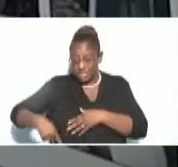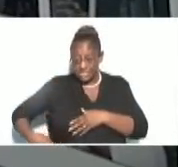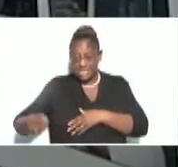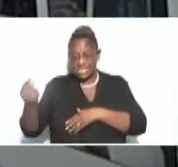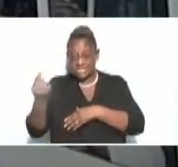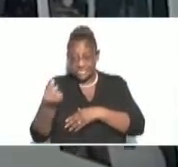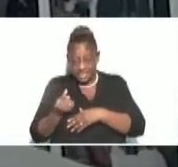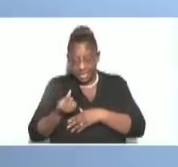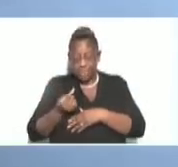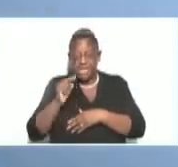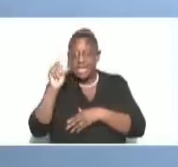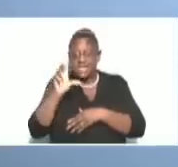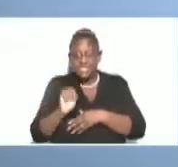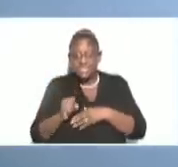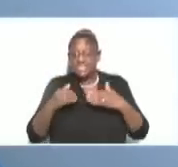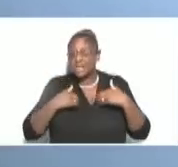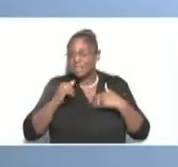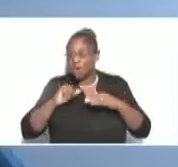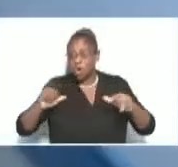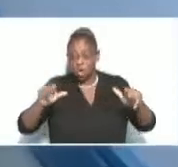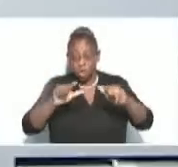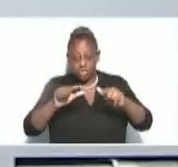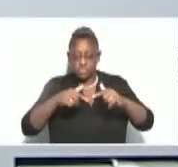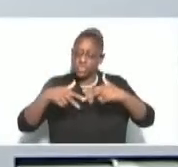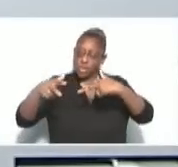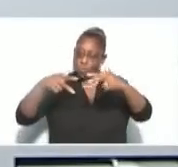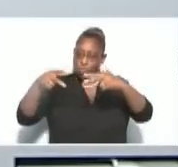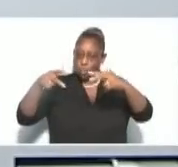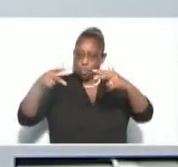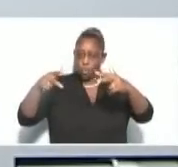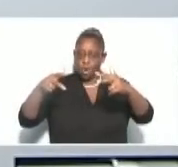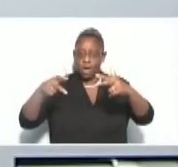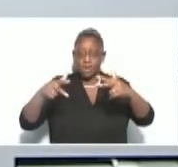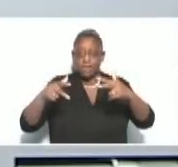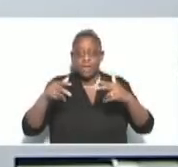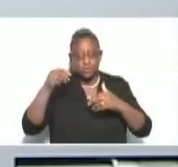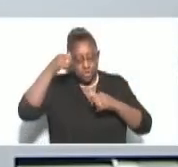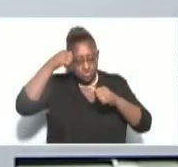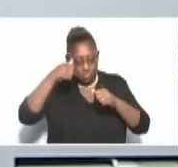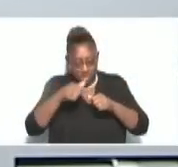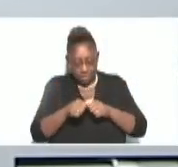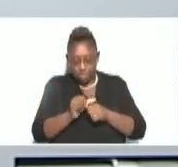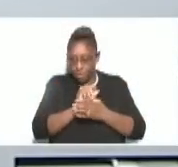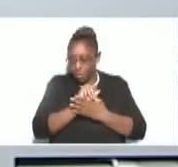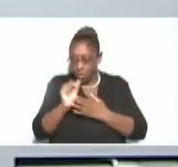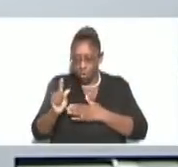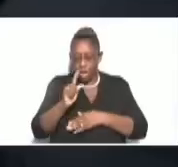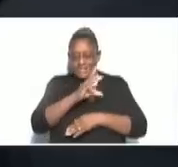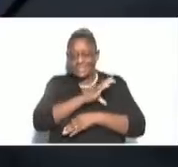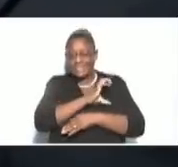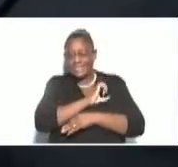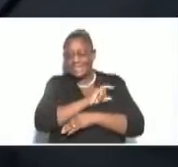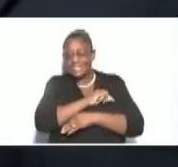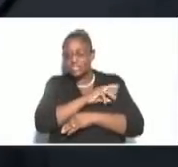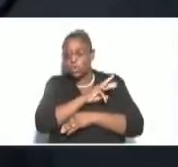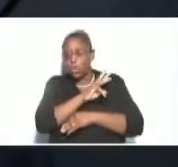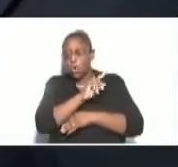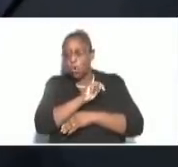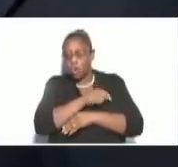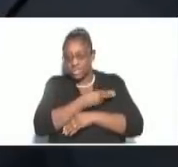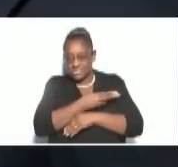and ZS recorded all of this. A walk down memory lane for General Manager of the Broadcasting Corporation of the Bahamas, Clint Watson, as he